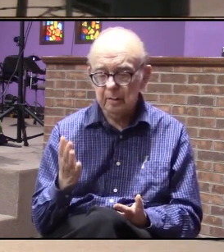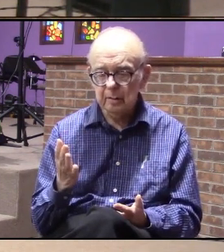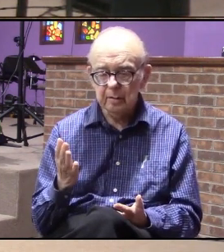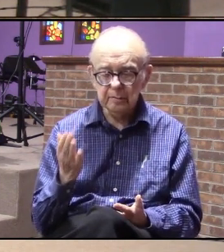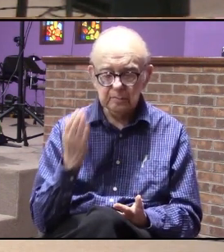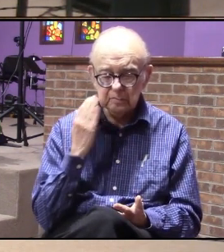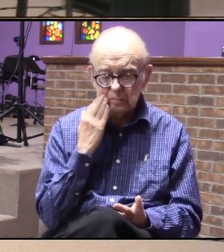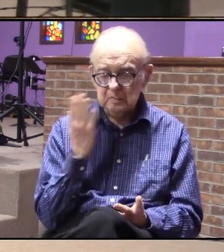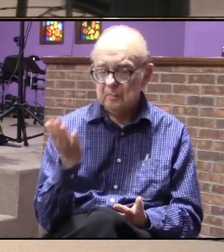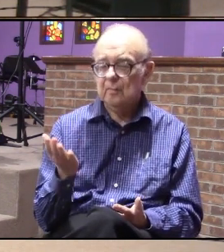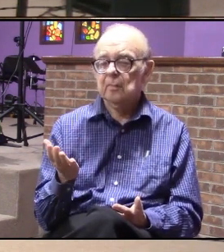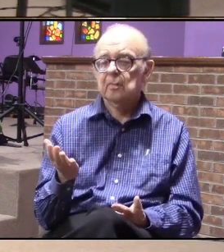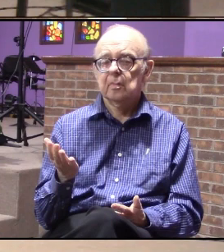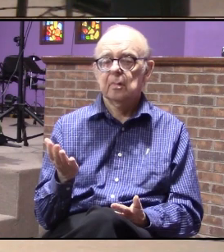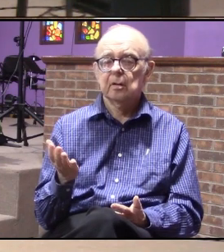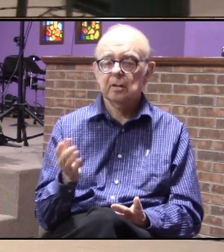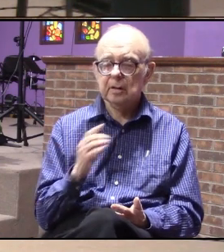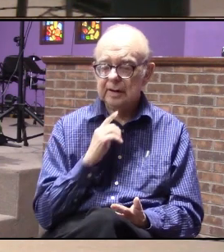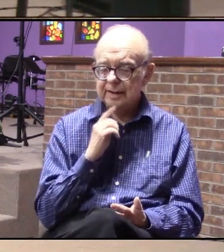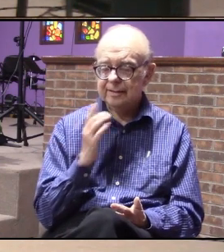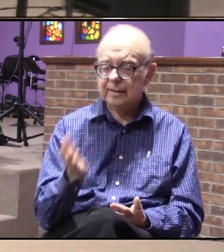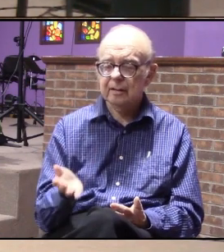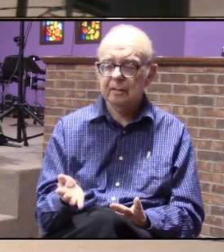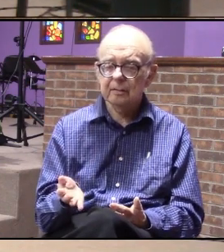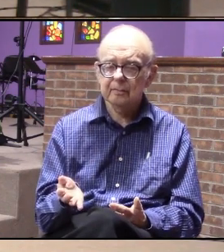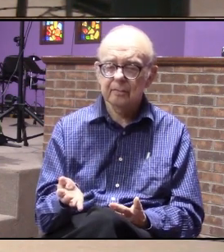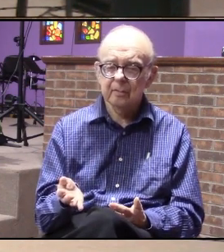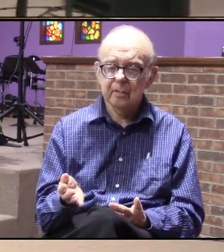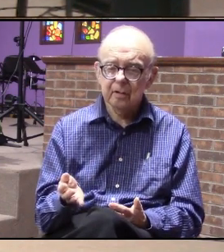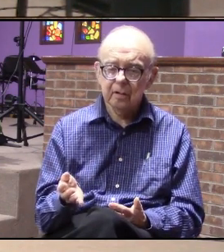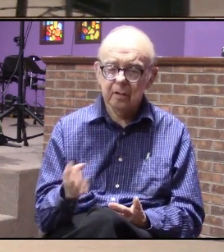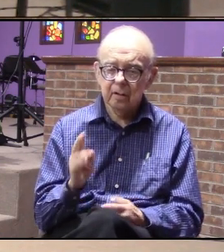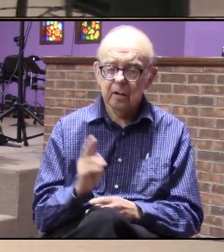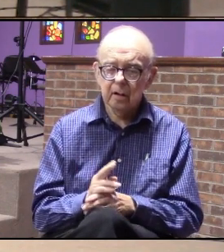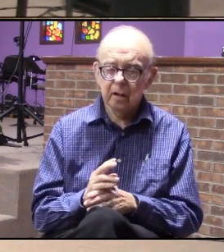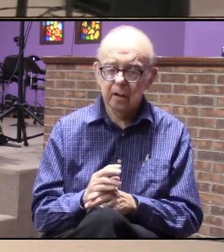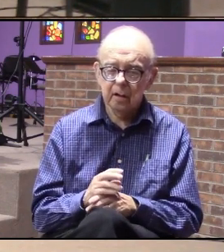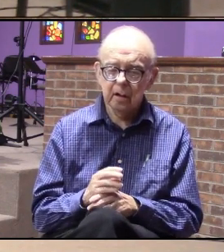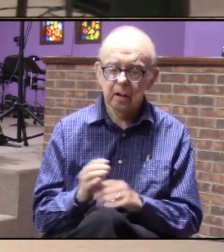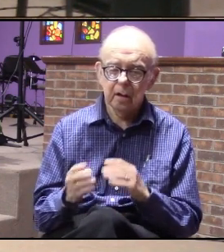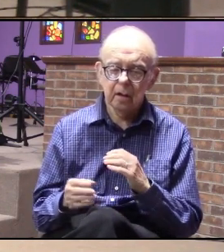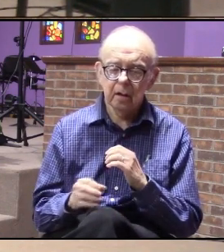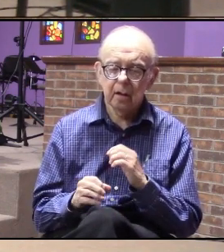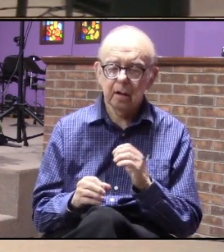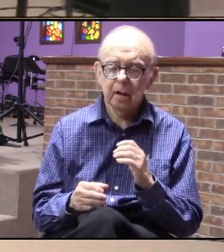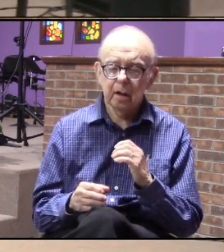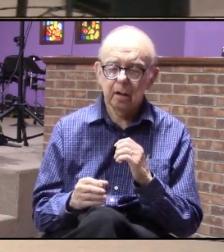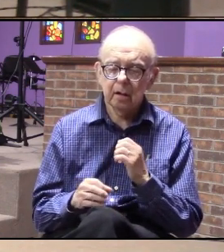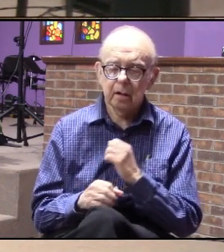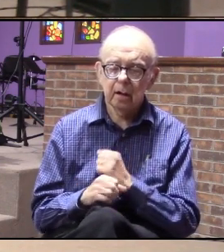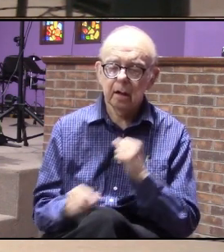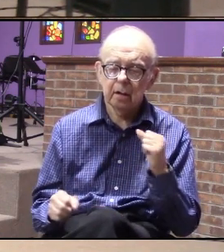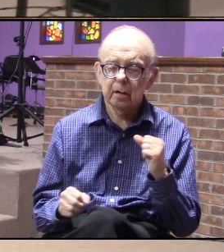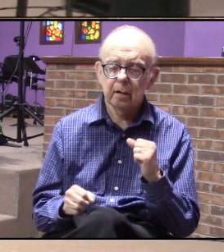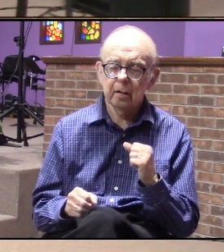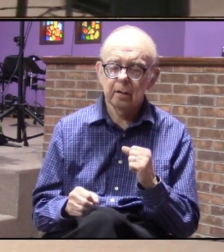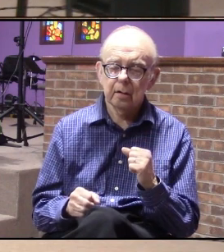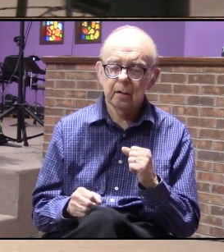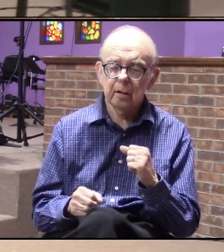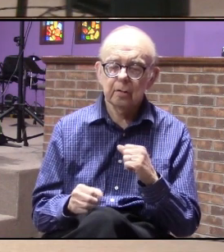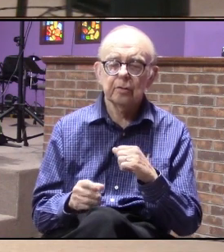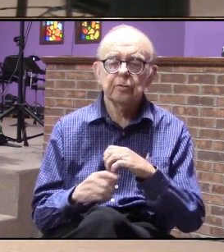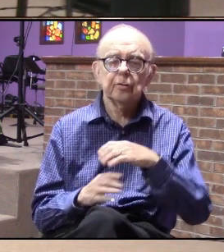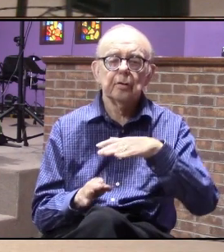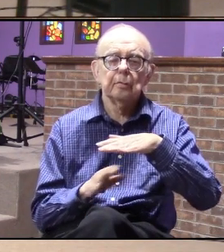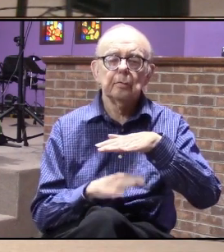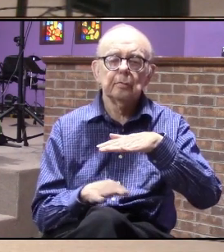I know is that it's there and is used to secure a vessel to the bed of a body of